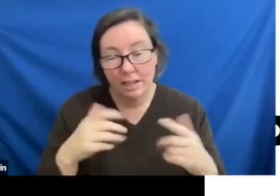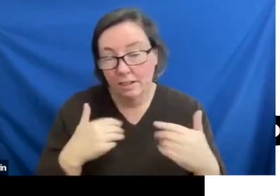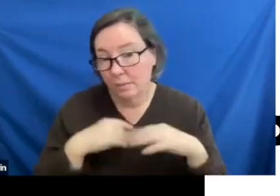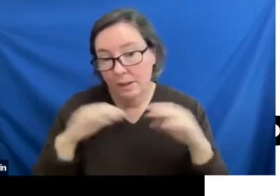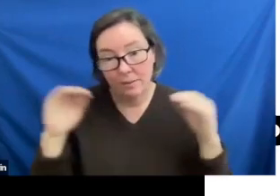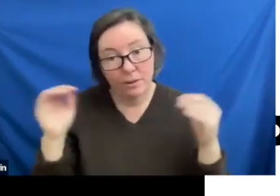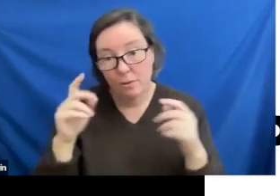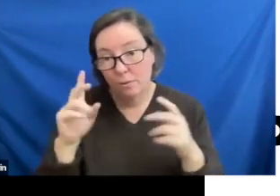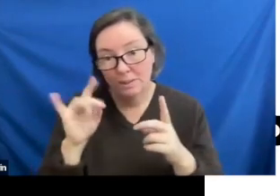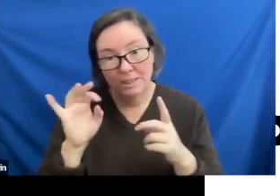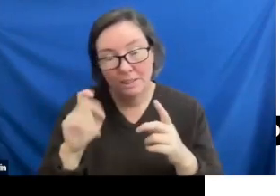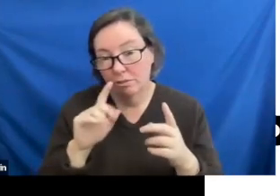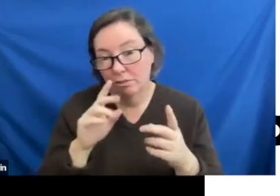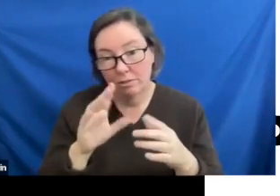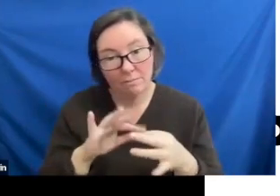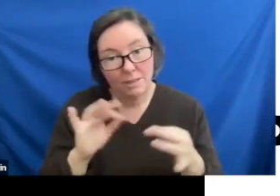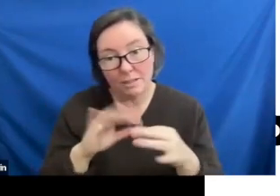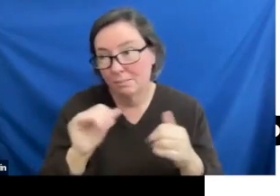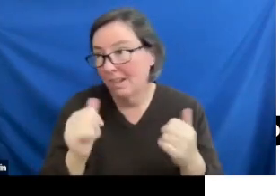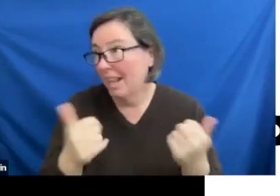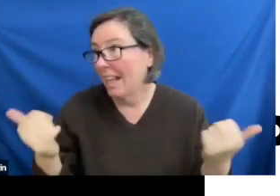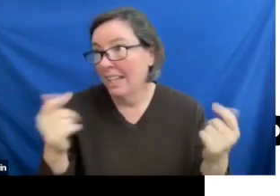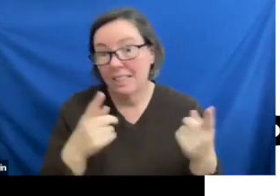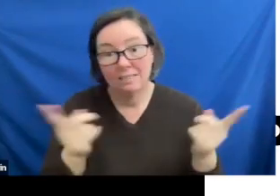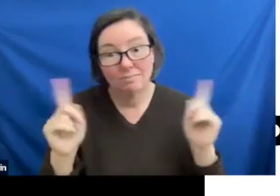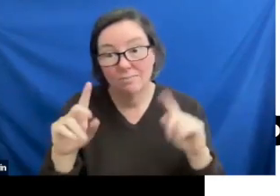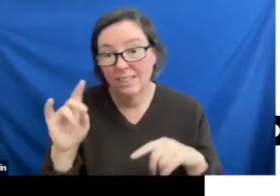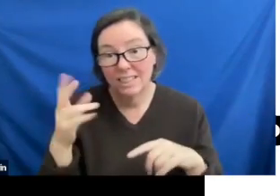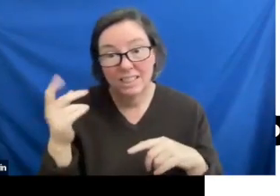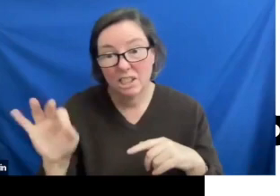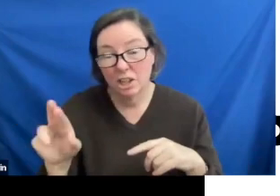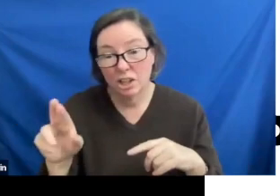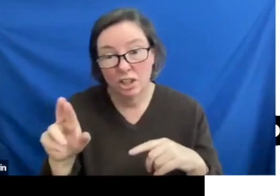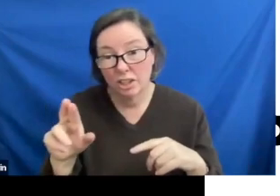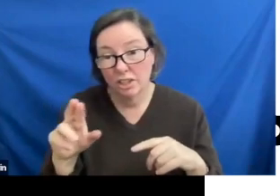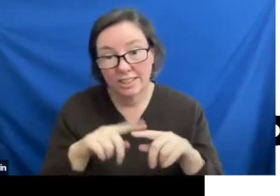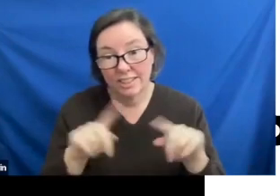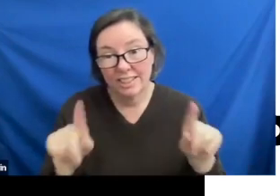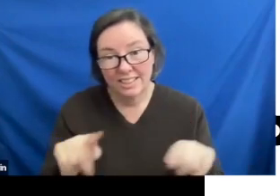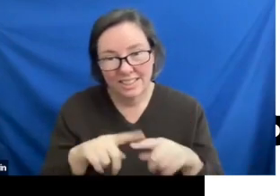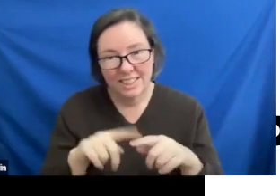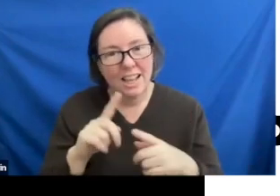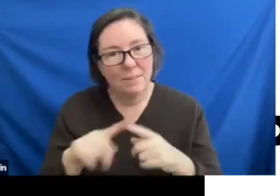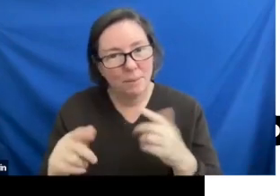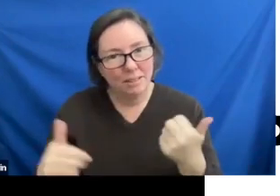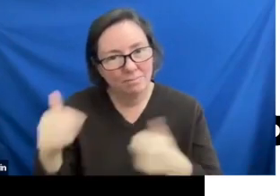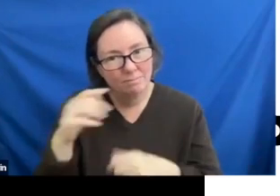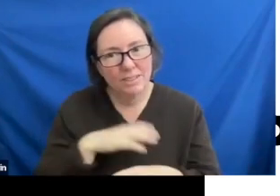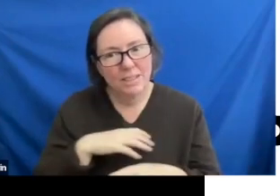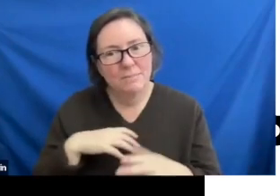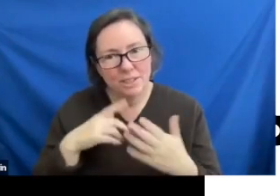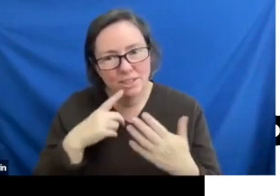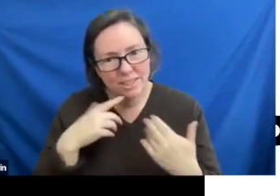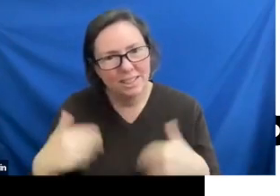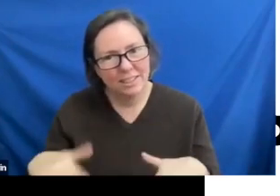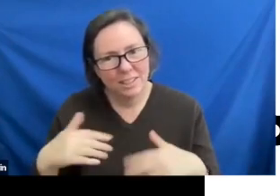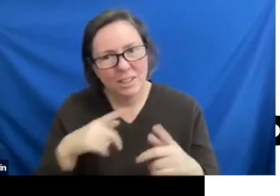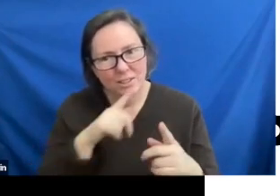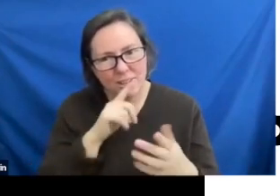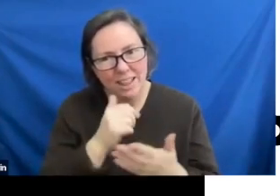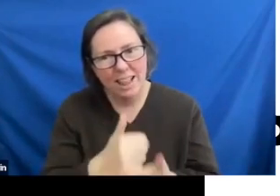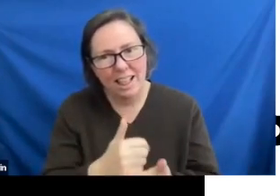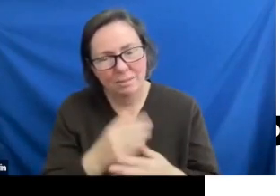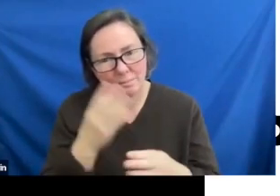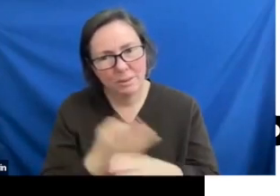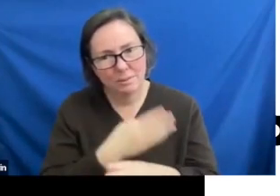message board on any DCR facility sign, but Commissioner mentioned something. This is something that would really help